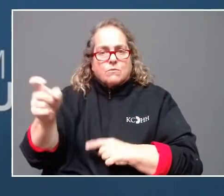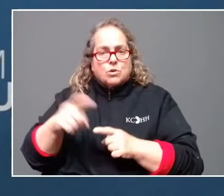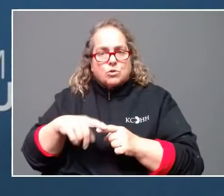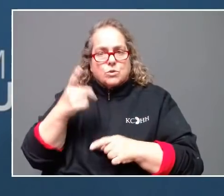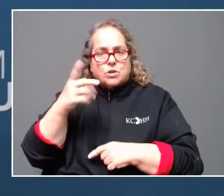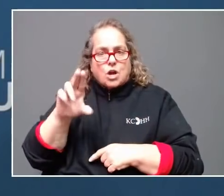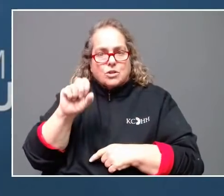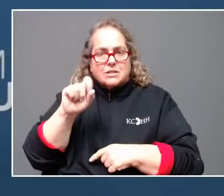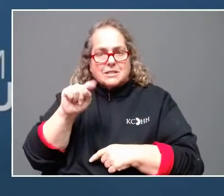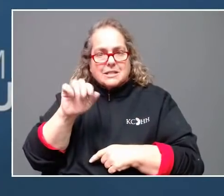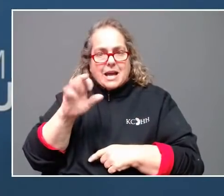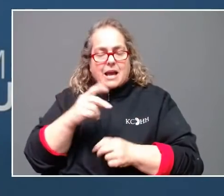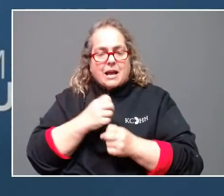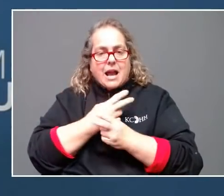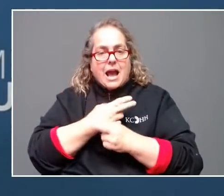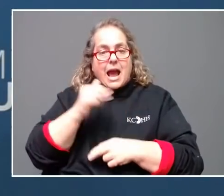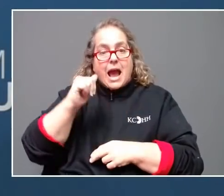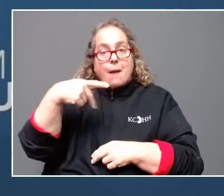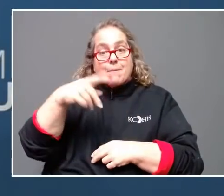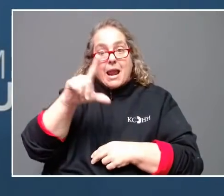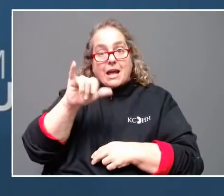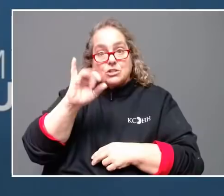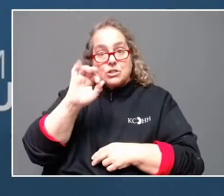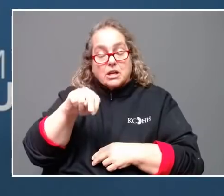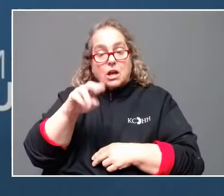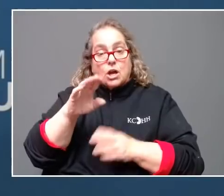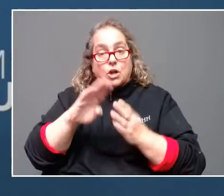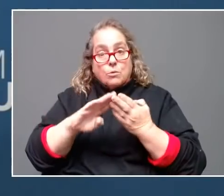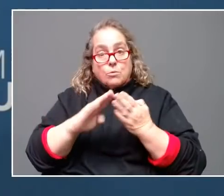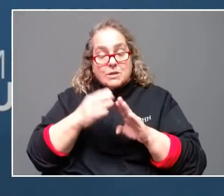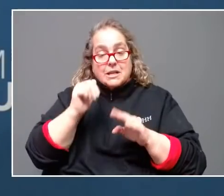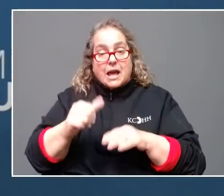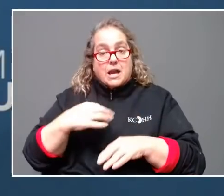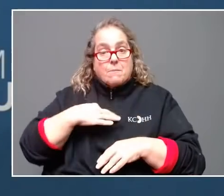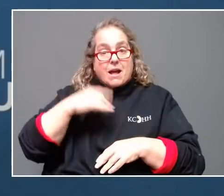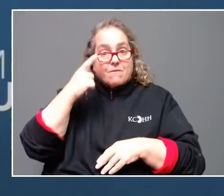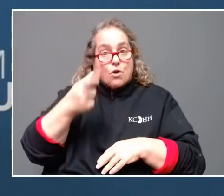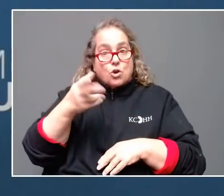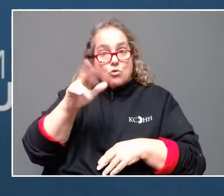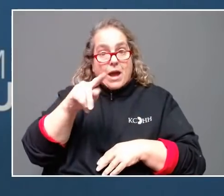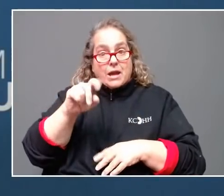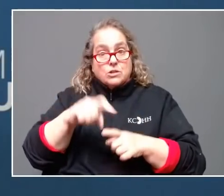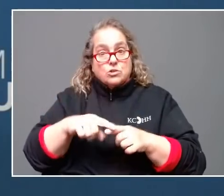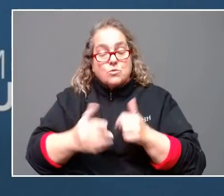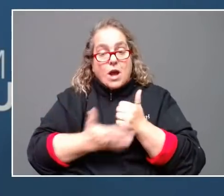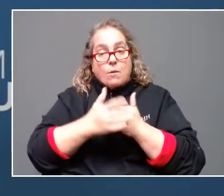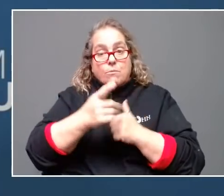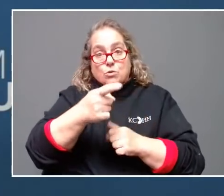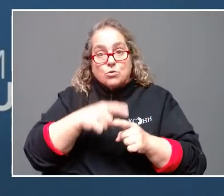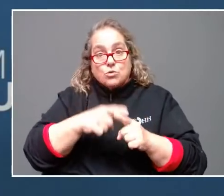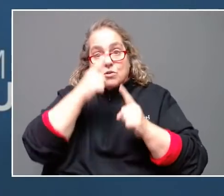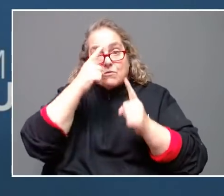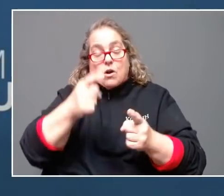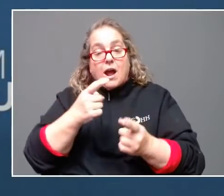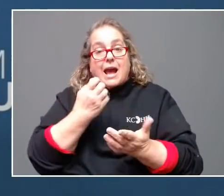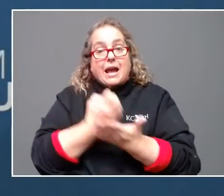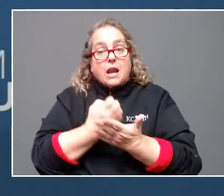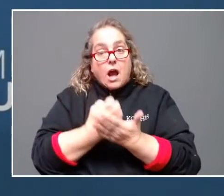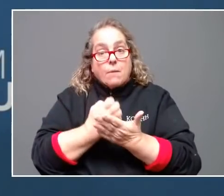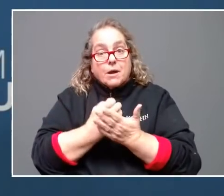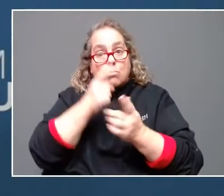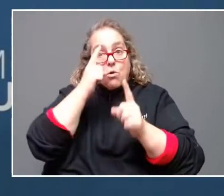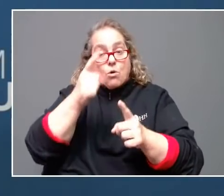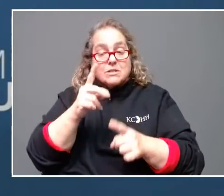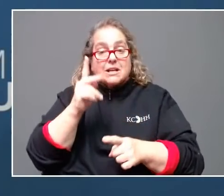Appalachian communities can now apply for grants to help them achieve economic and community development goals. The Kentucky Division of Abandoned Mine Lands